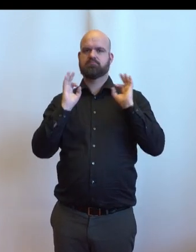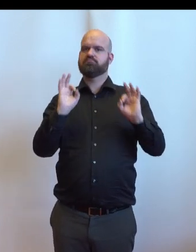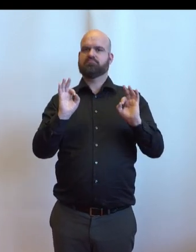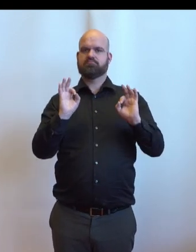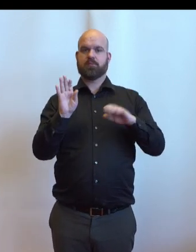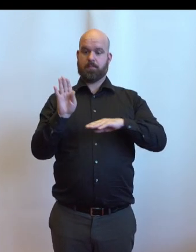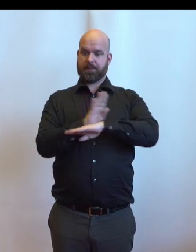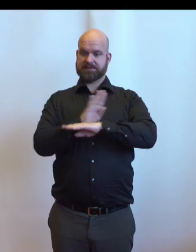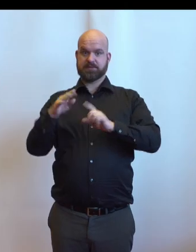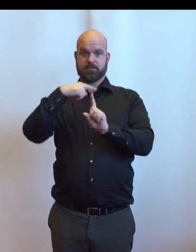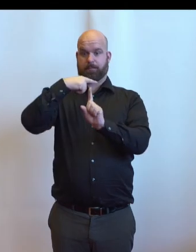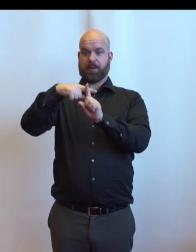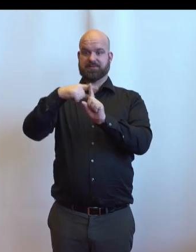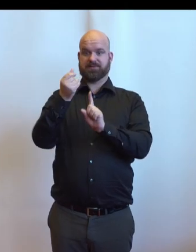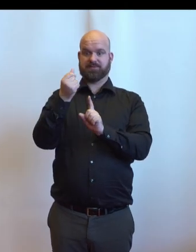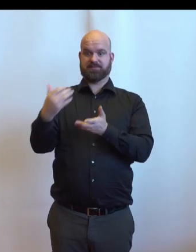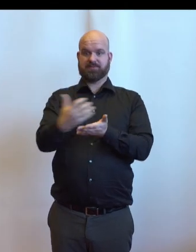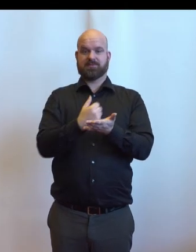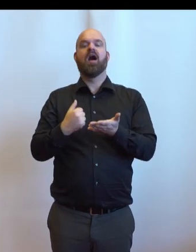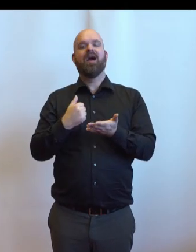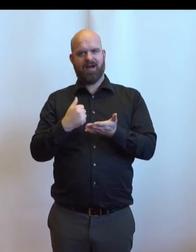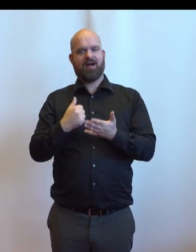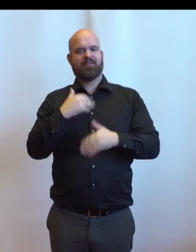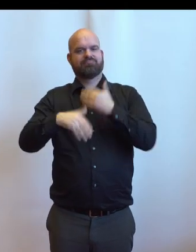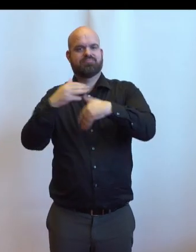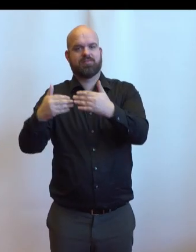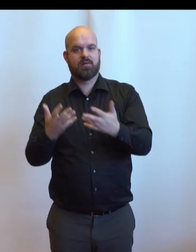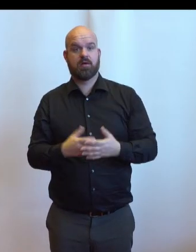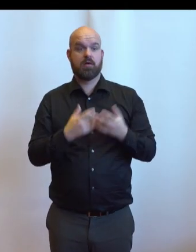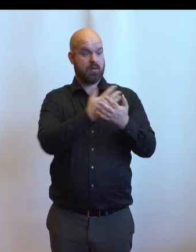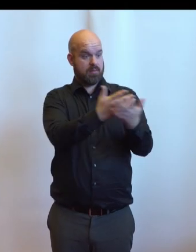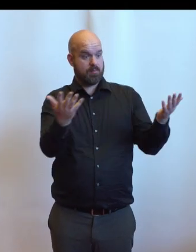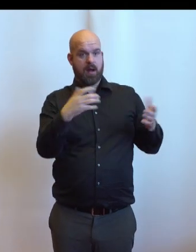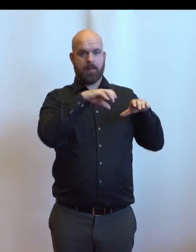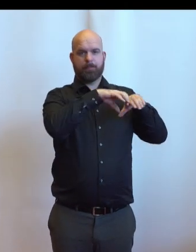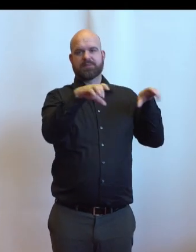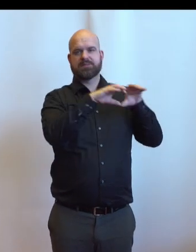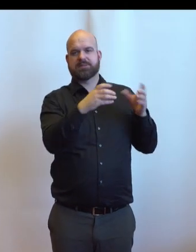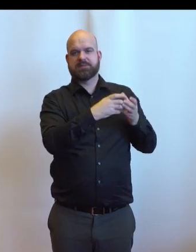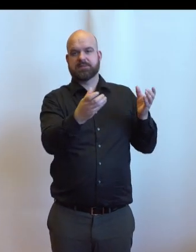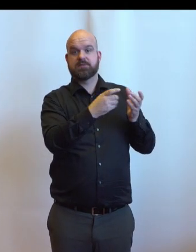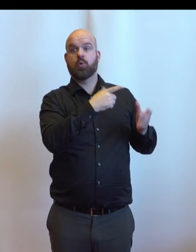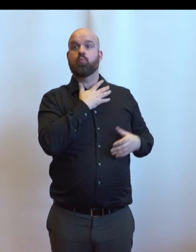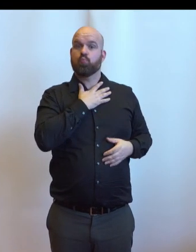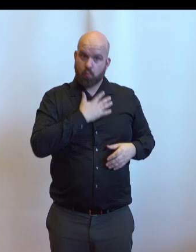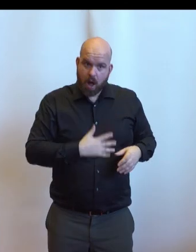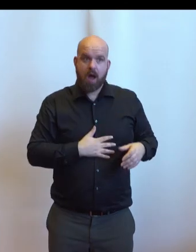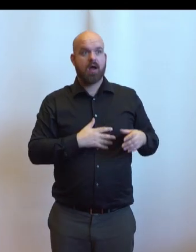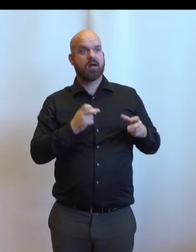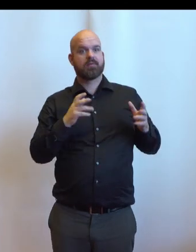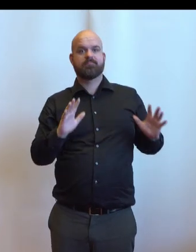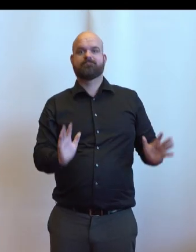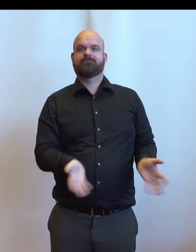often get stuck and don't really know where to begin, and so we want to simplify this, and through working with people like Lucy and BDF,